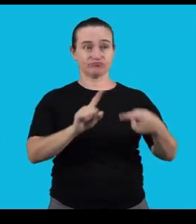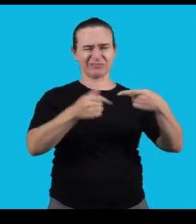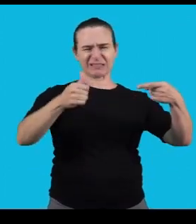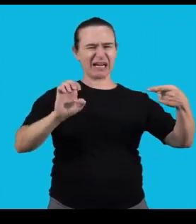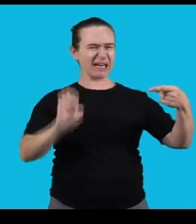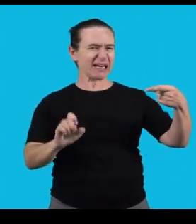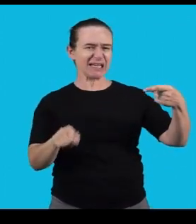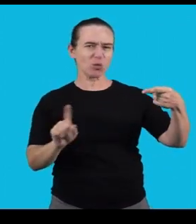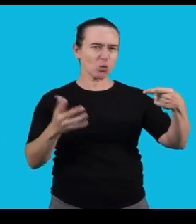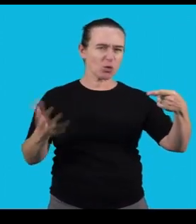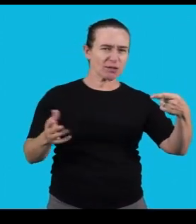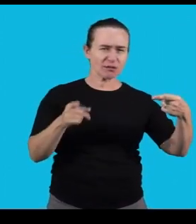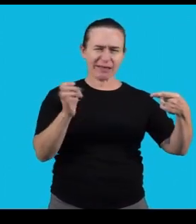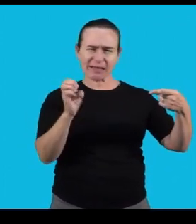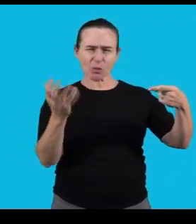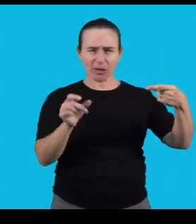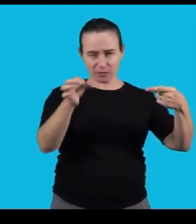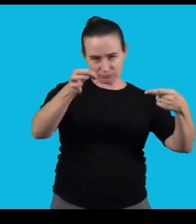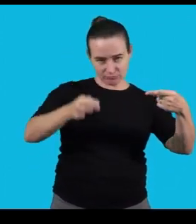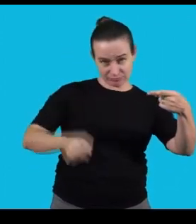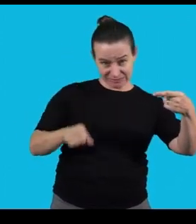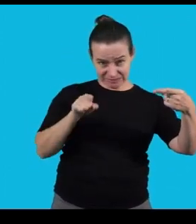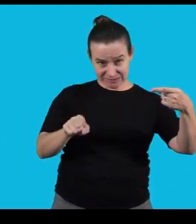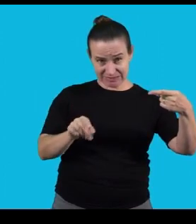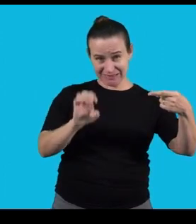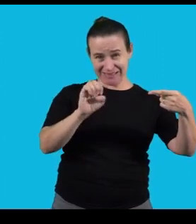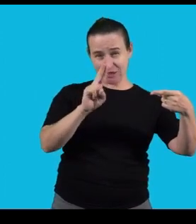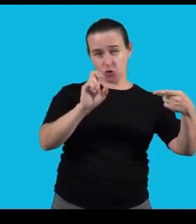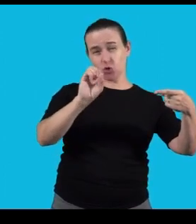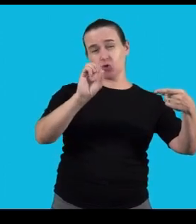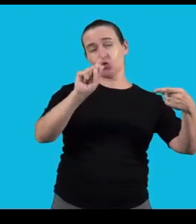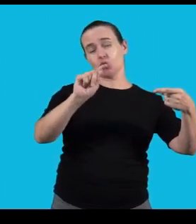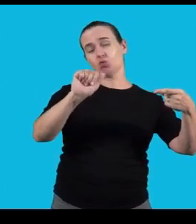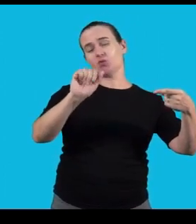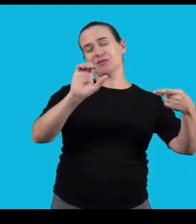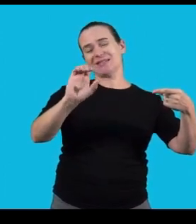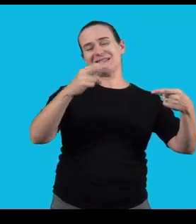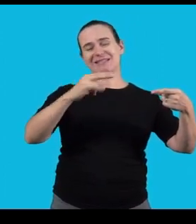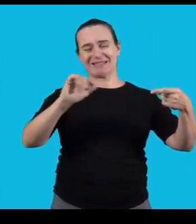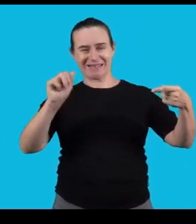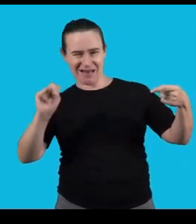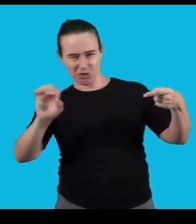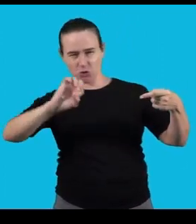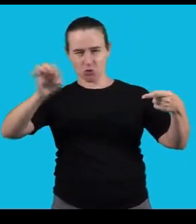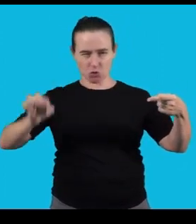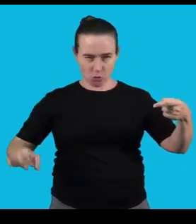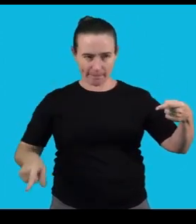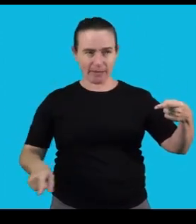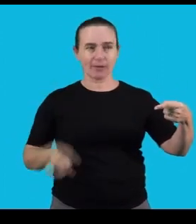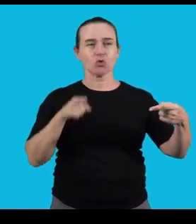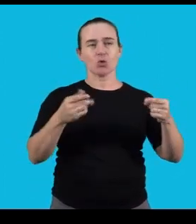membrane. And one function of part E, you check part E is the Eustachian tube, and the function is